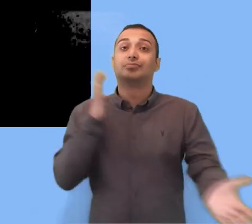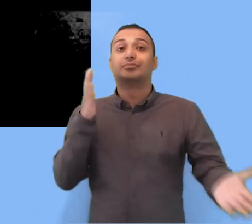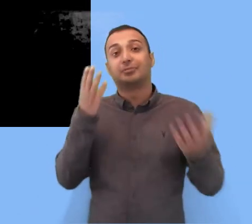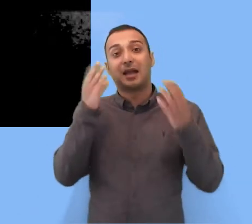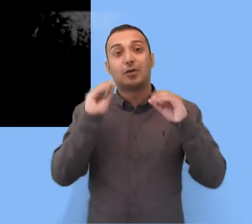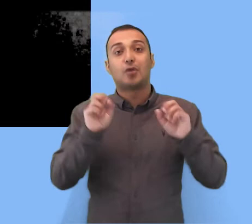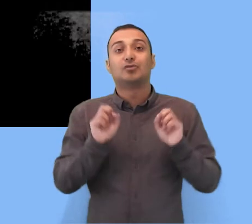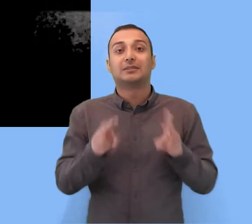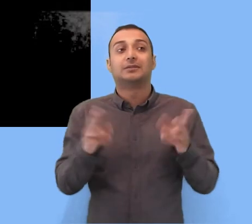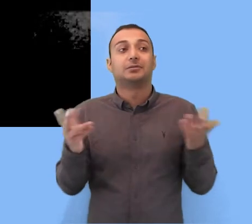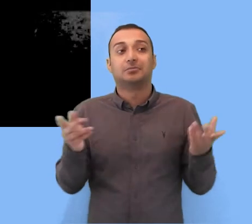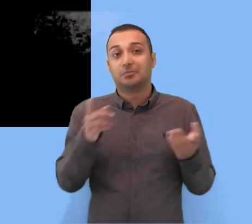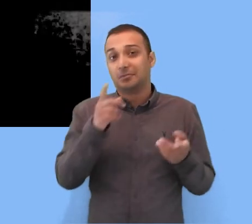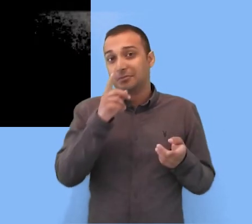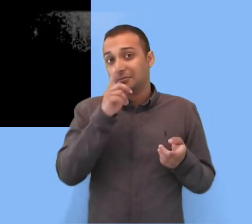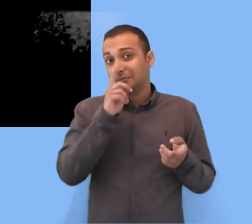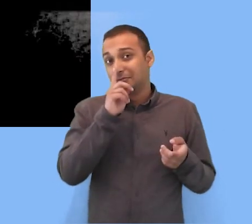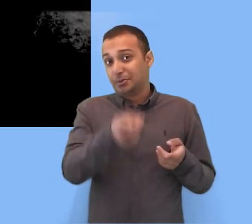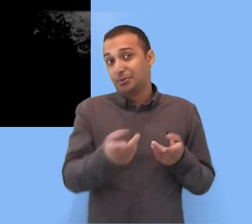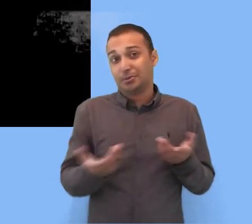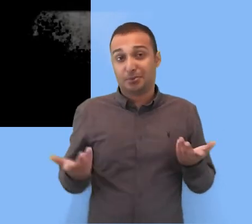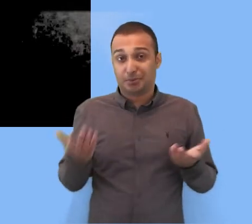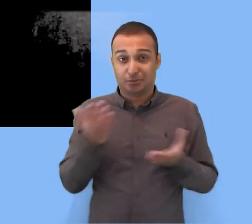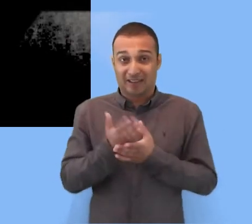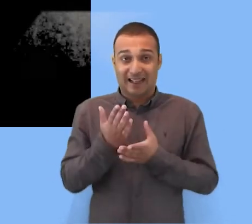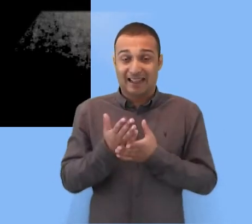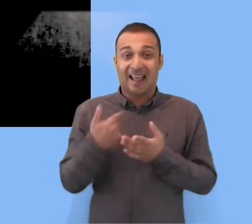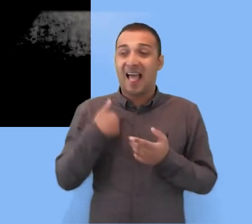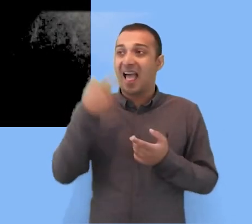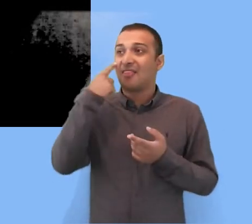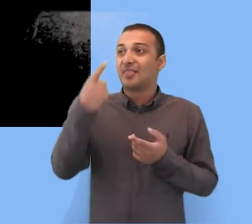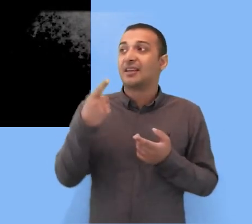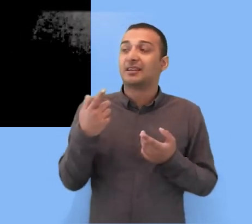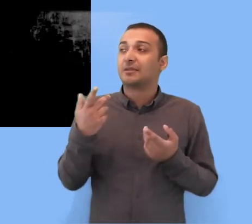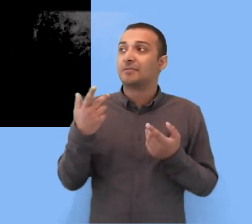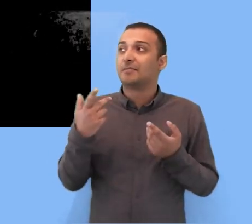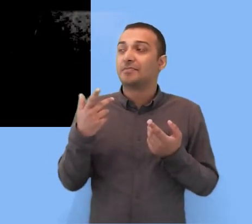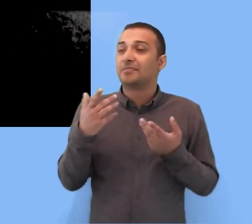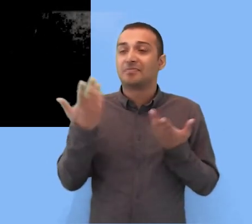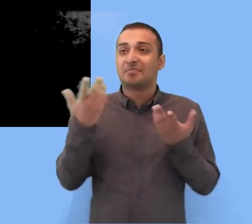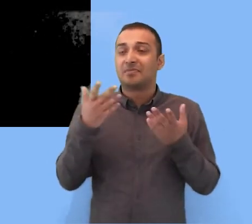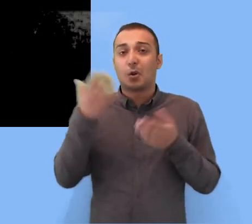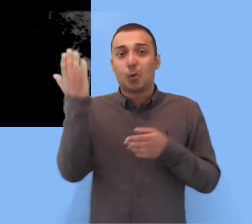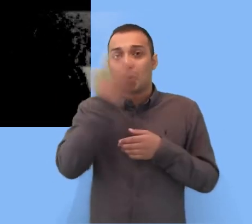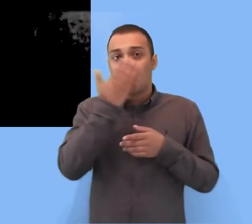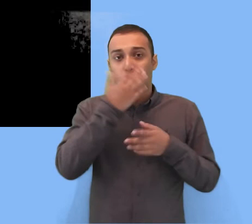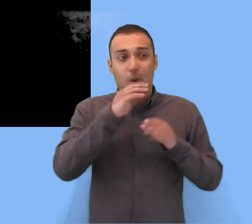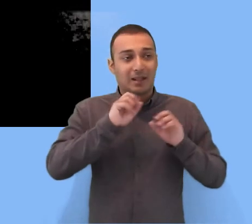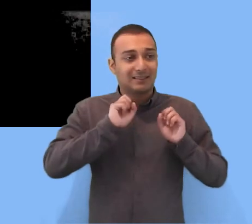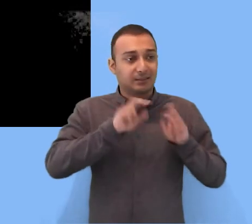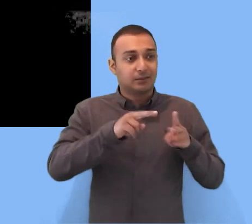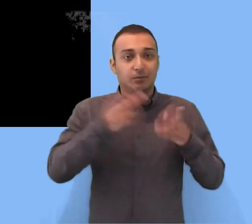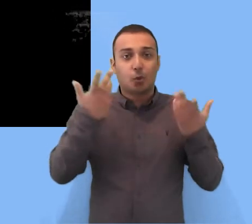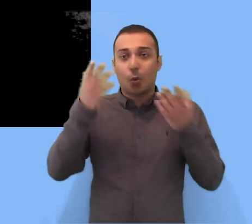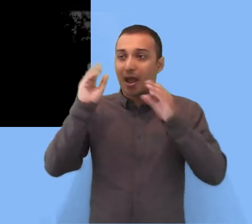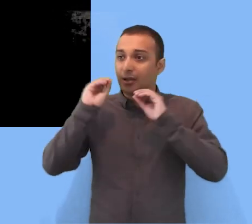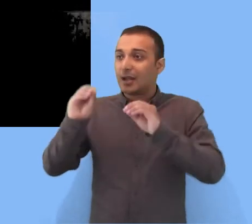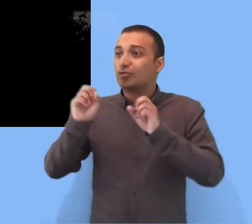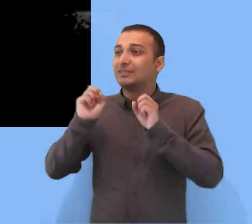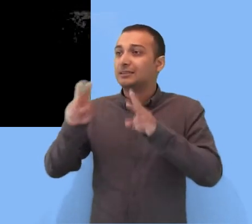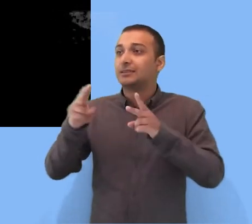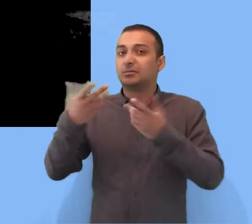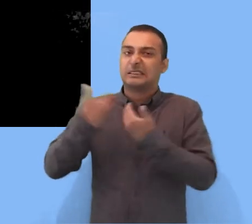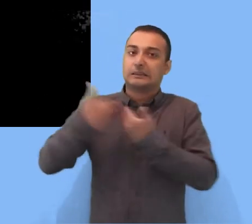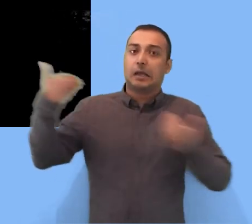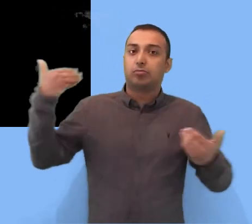we shouldn't have an education system or a schooling system that is separate from society. So one of the